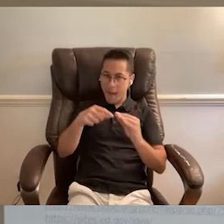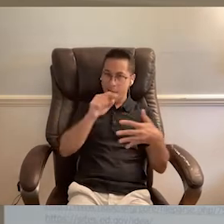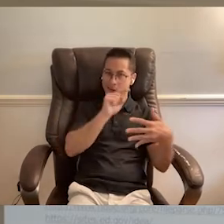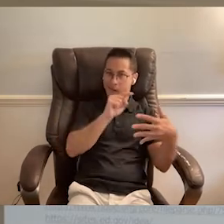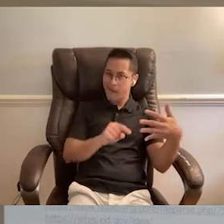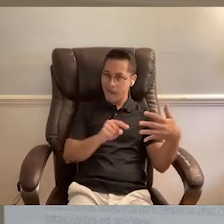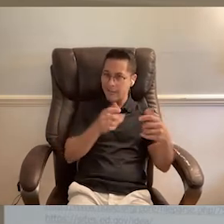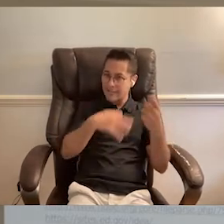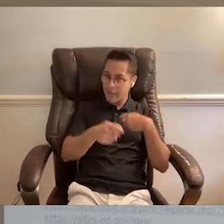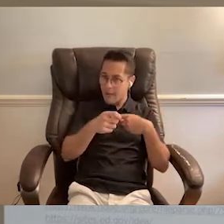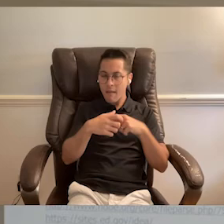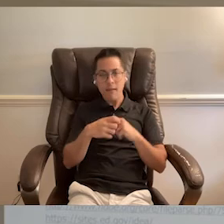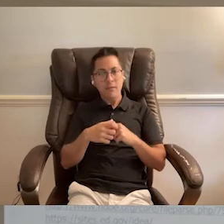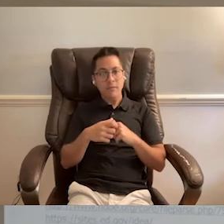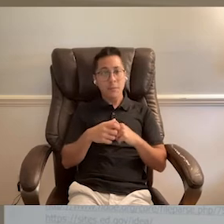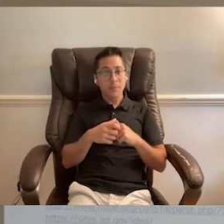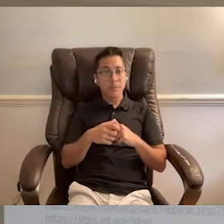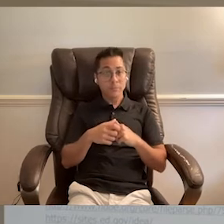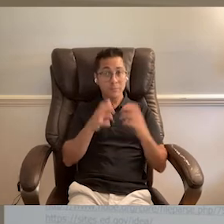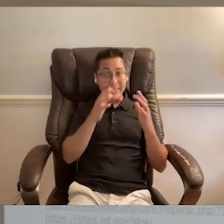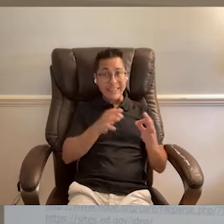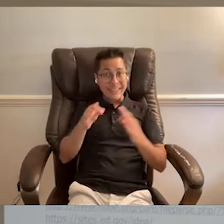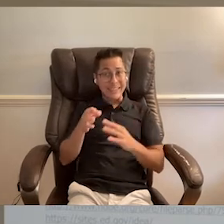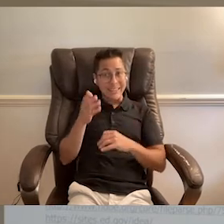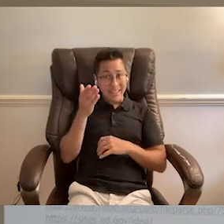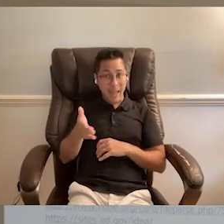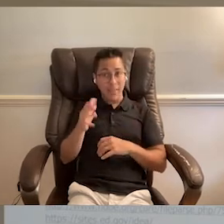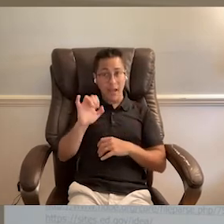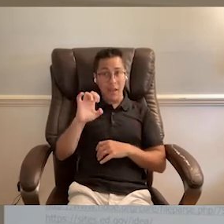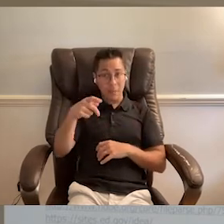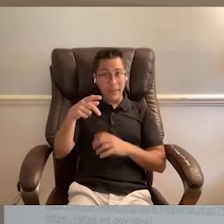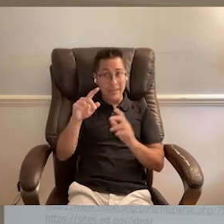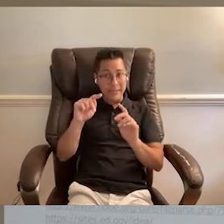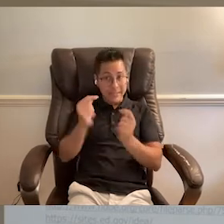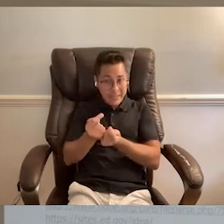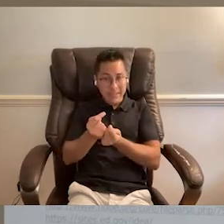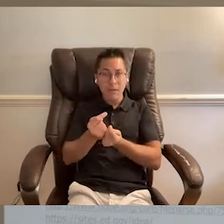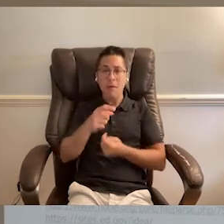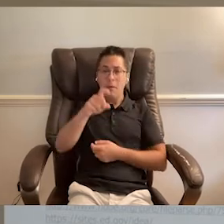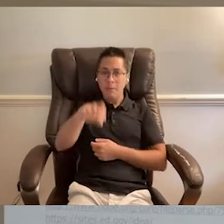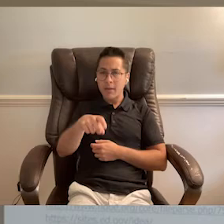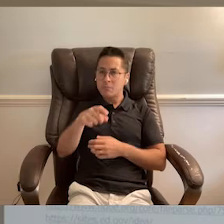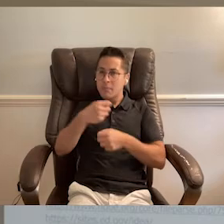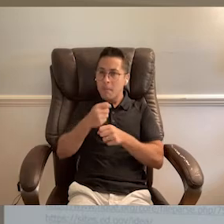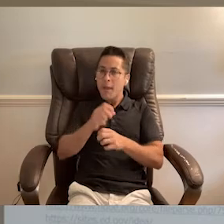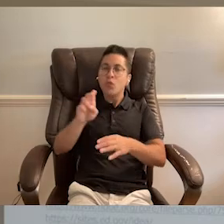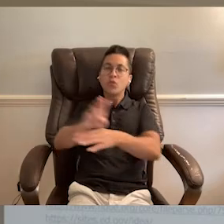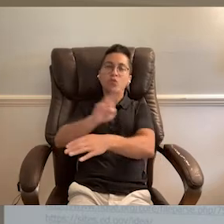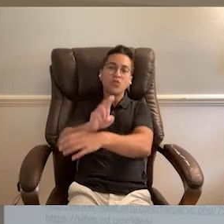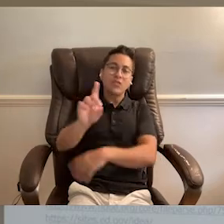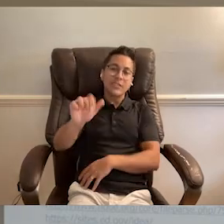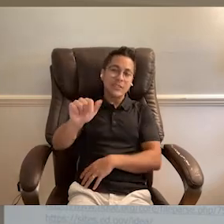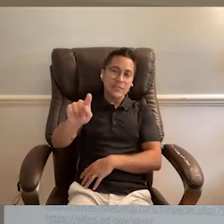Decisions at the IEP team must be made using data. So again, if your child is having